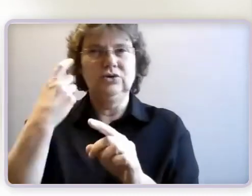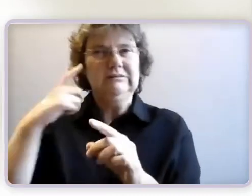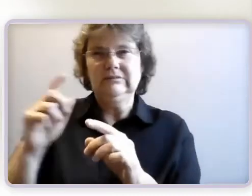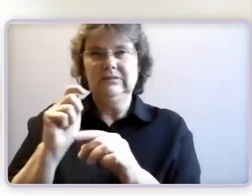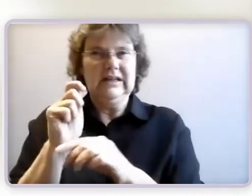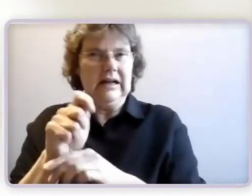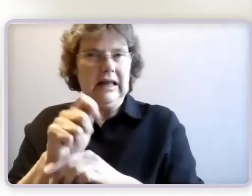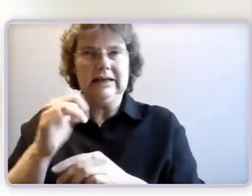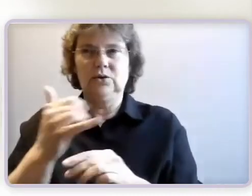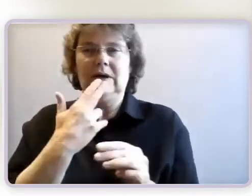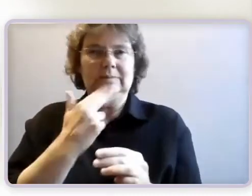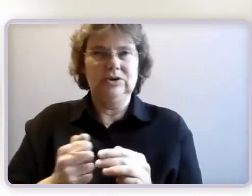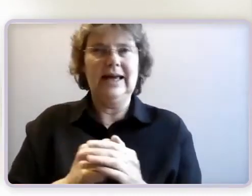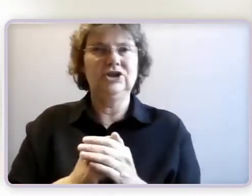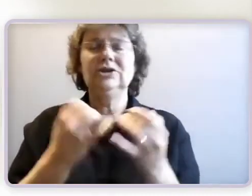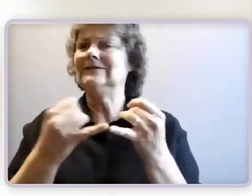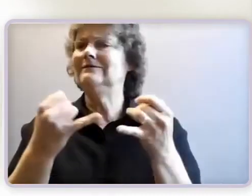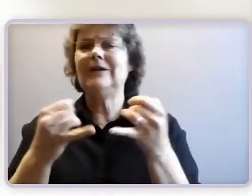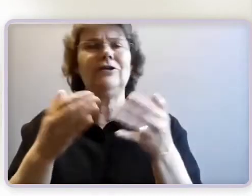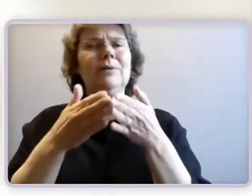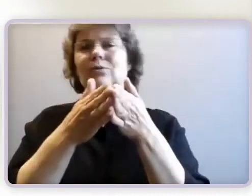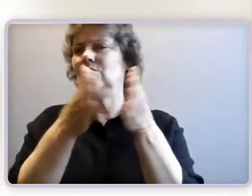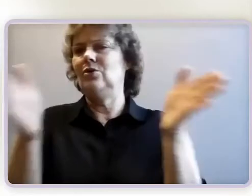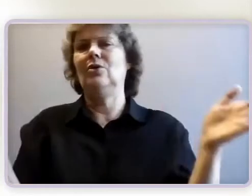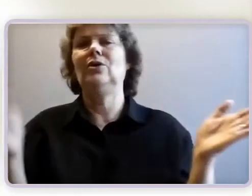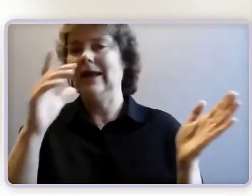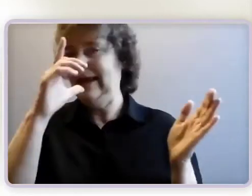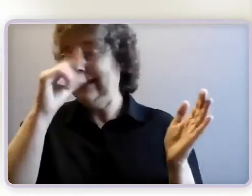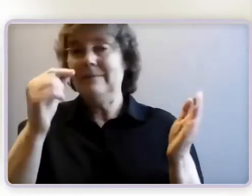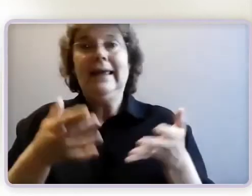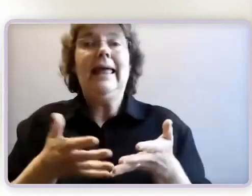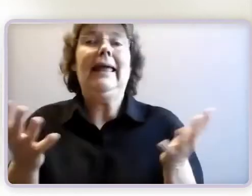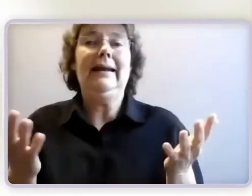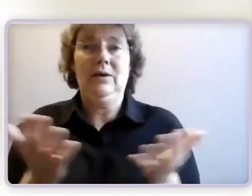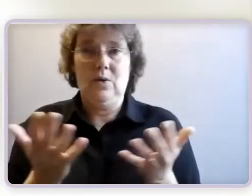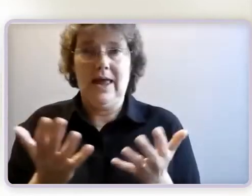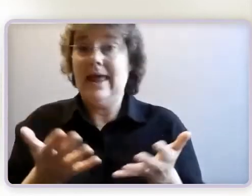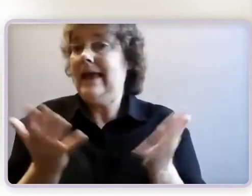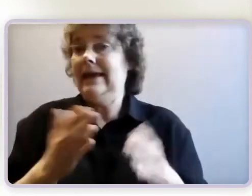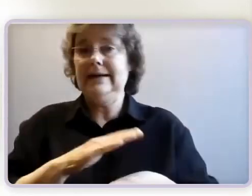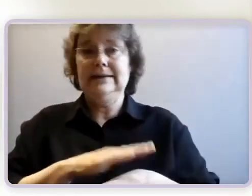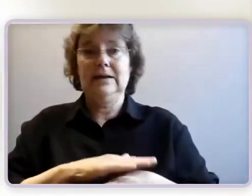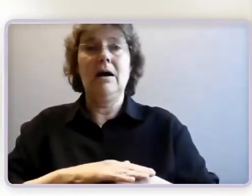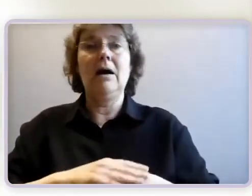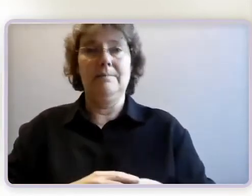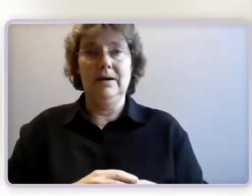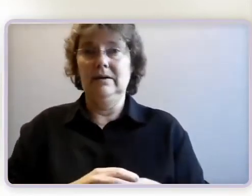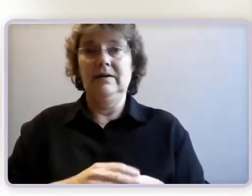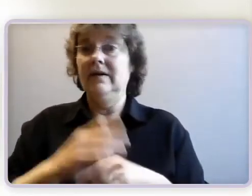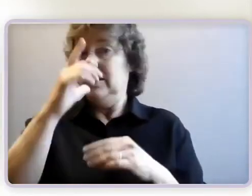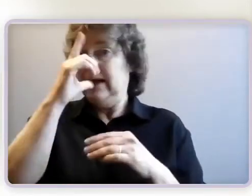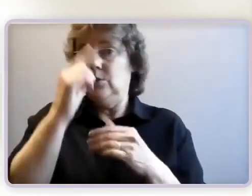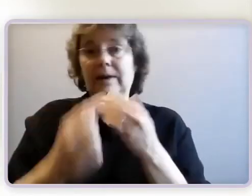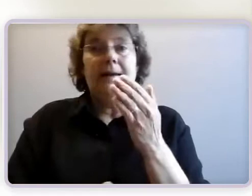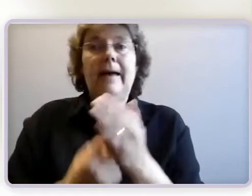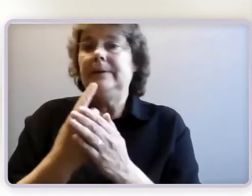it's very broad, so that could be any setting and any time as well, whether that's a story that's happened 30 years ago